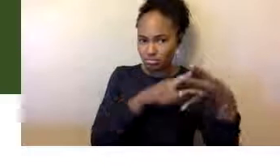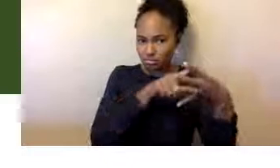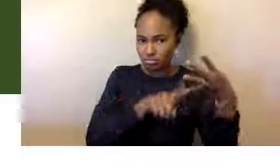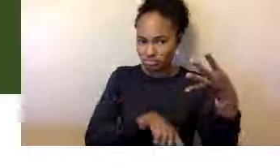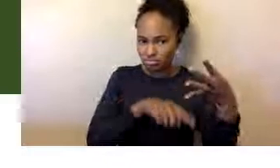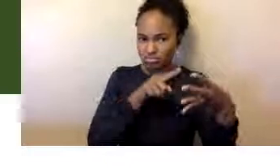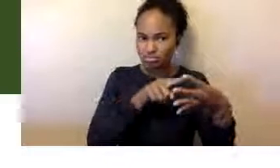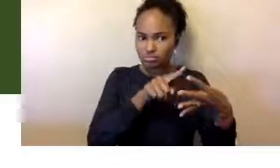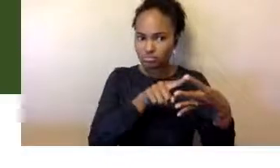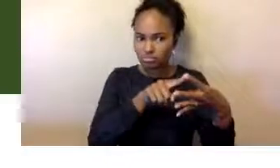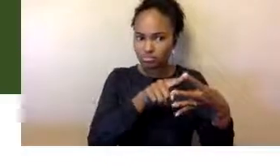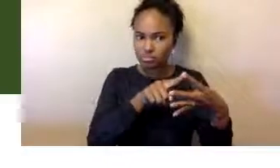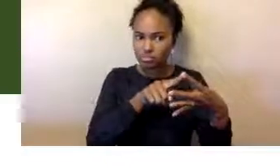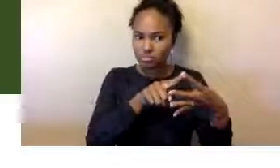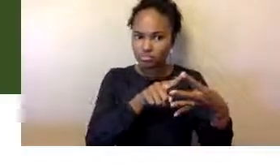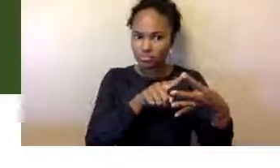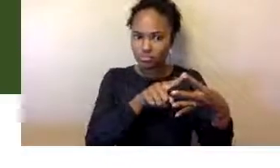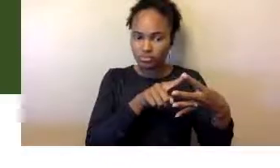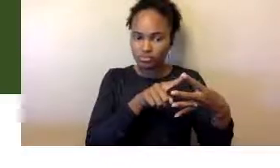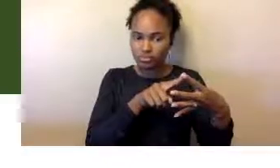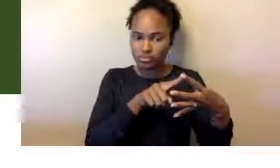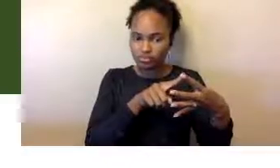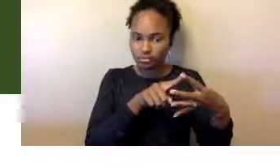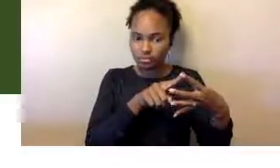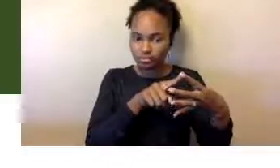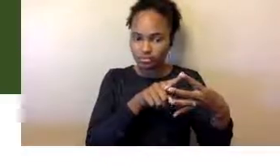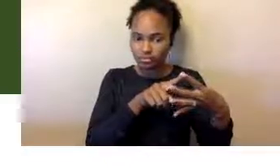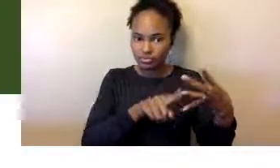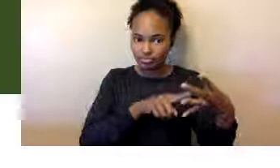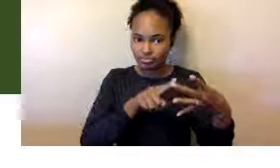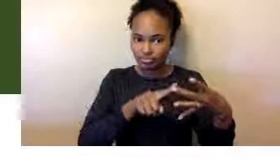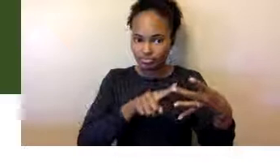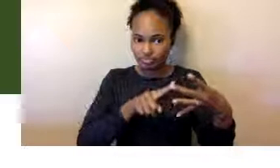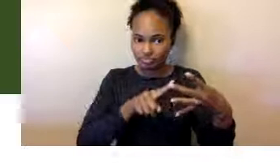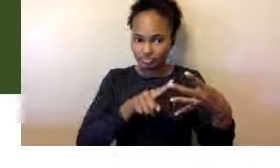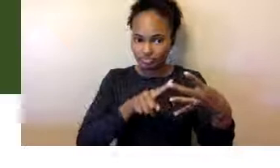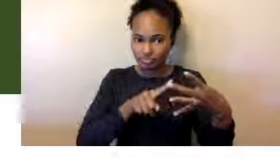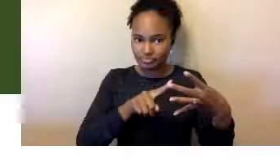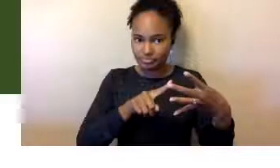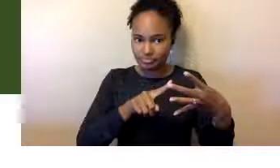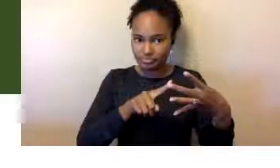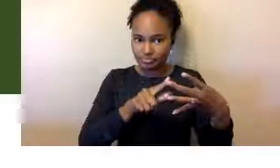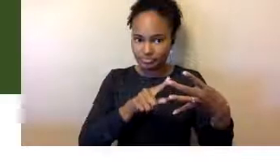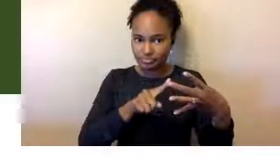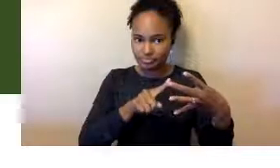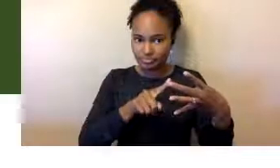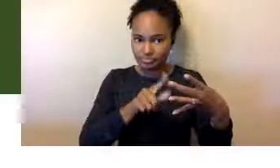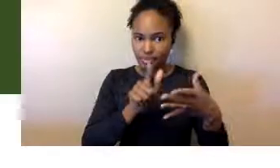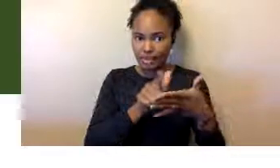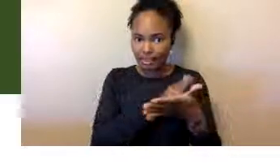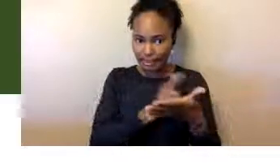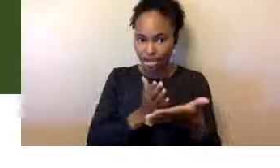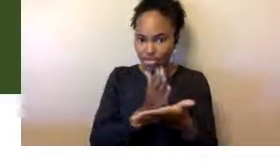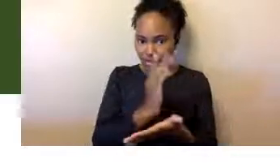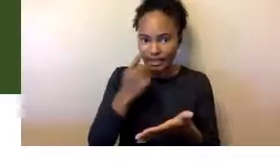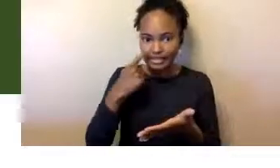crisis response model, legal rights under the Americans with Disabilities Act for individuals who